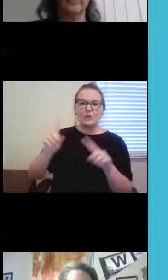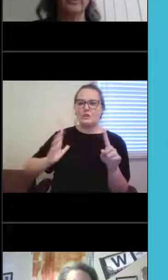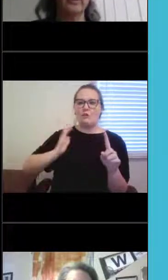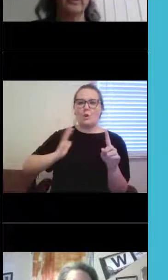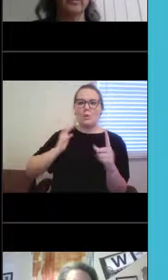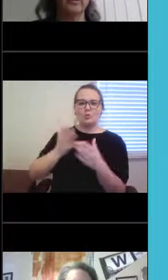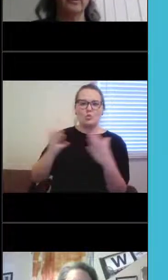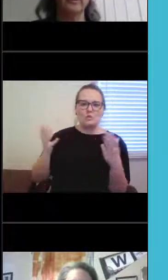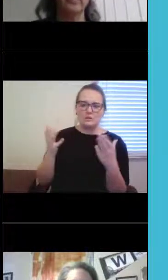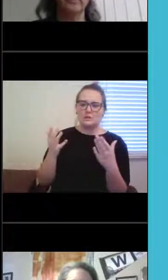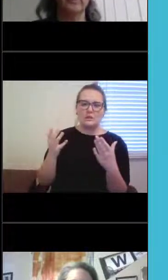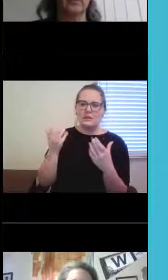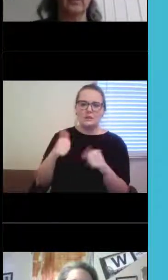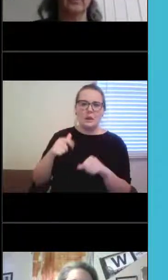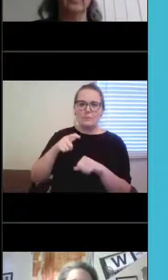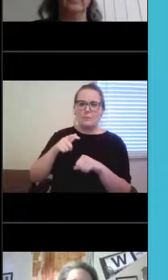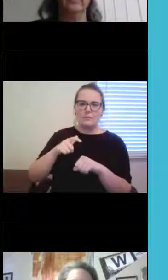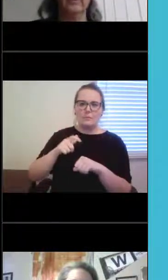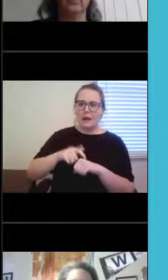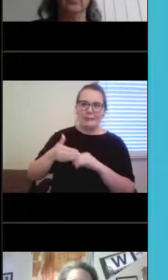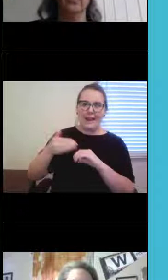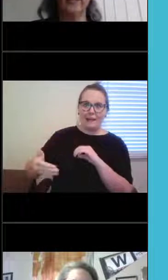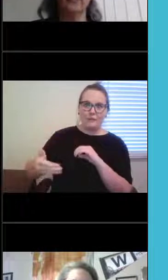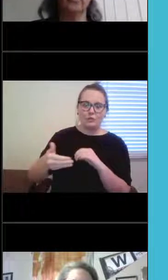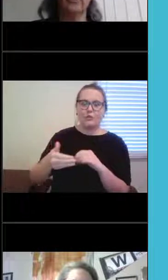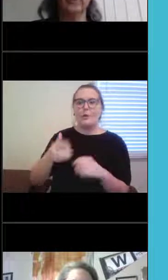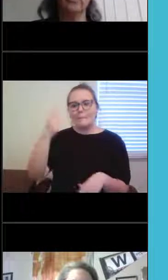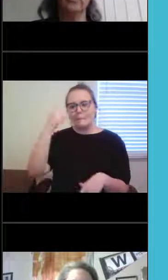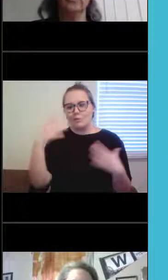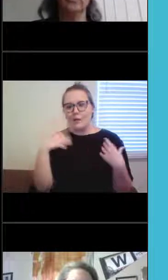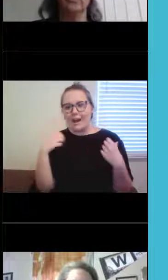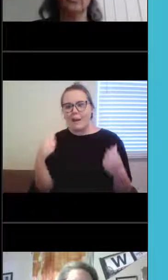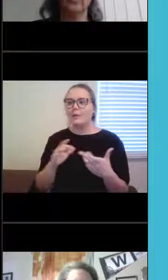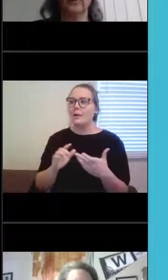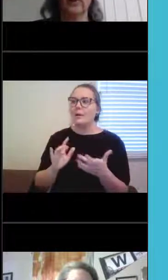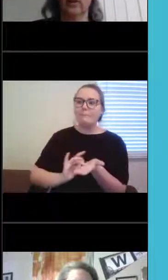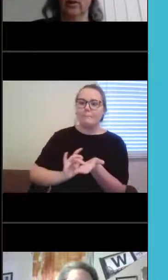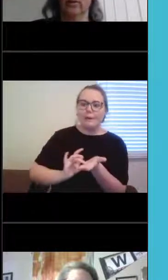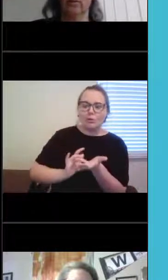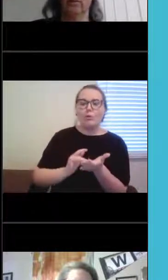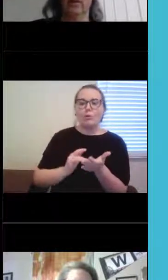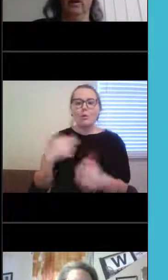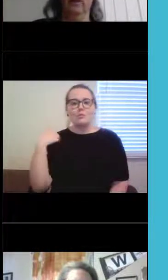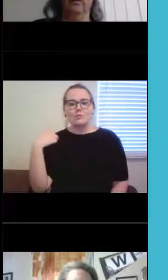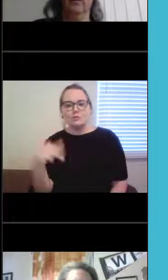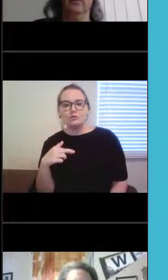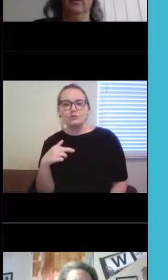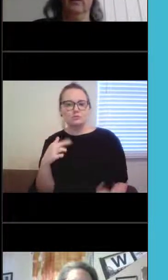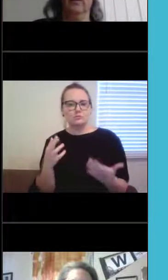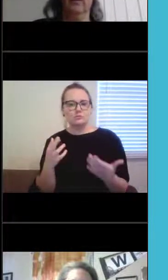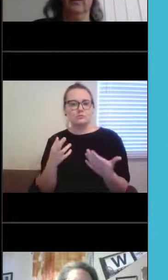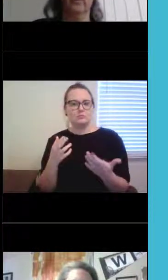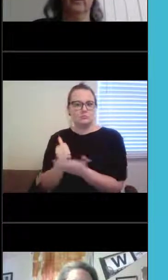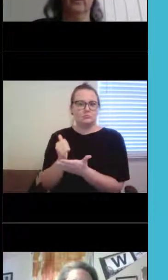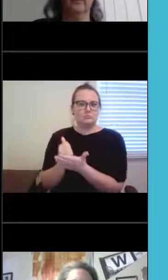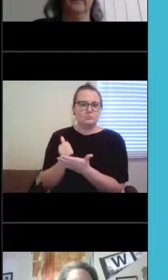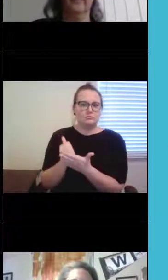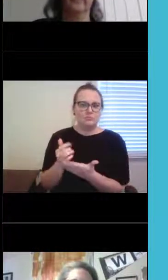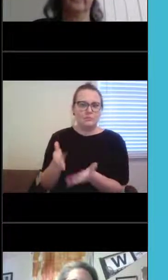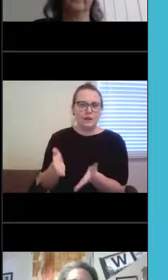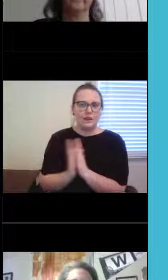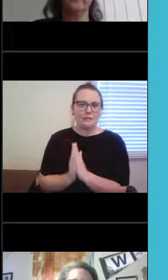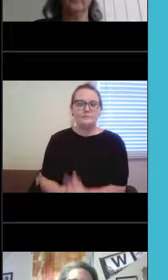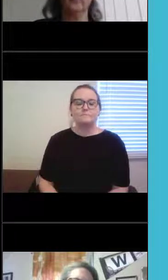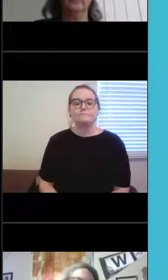at some point after the assault: mental health, or medical related sources, or religious sources.